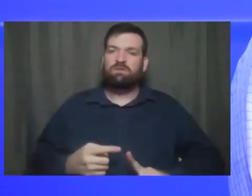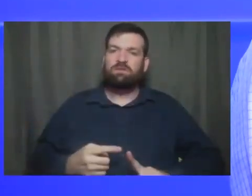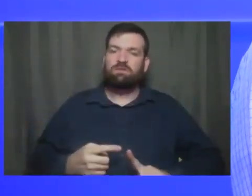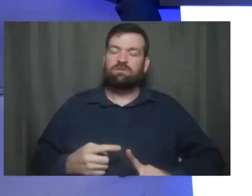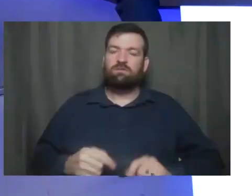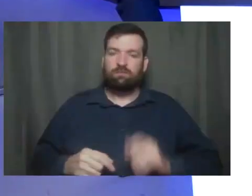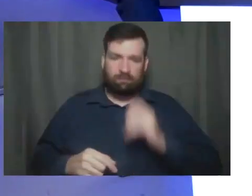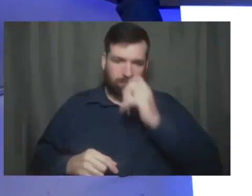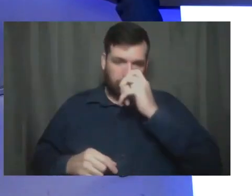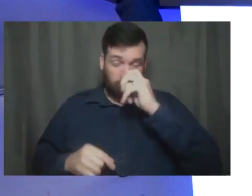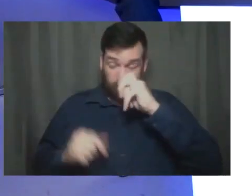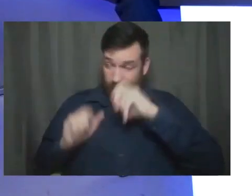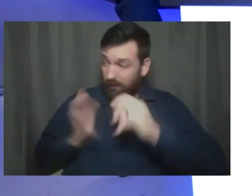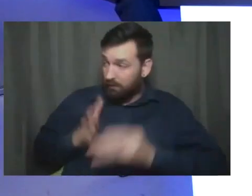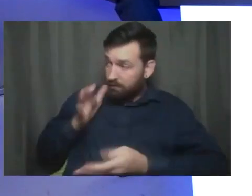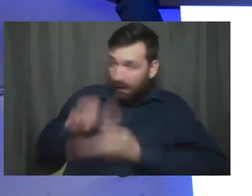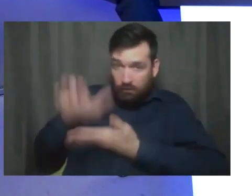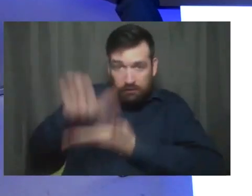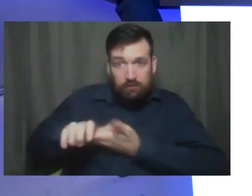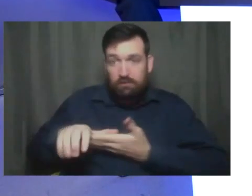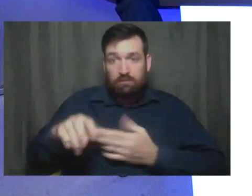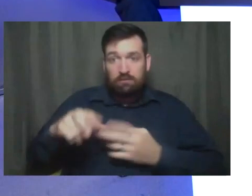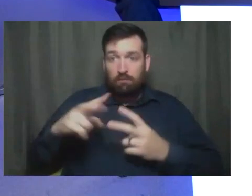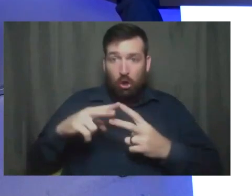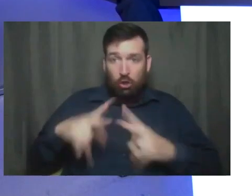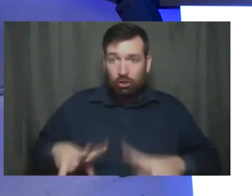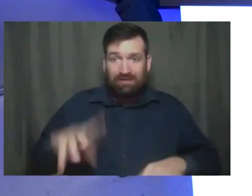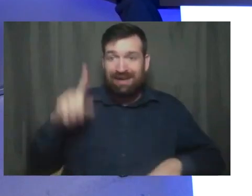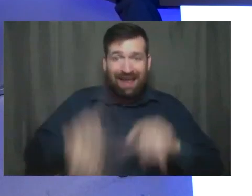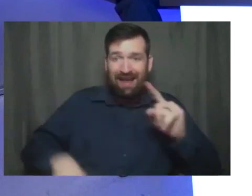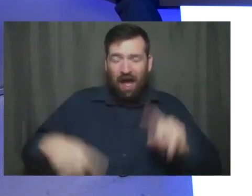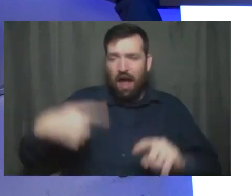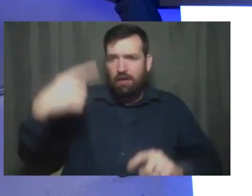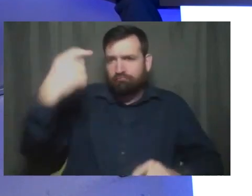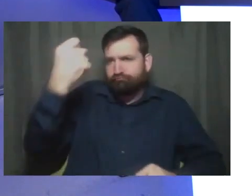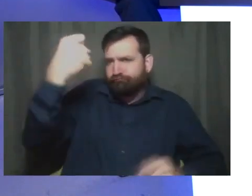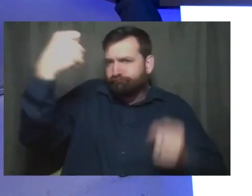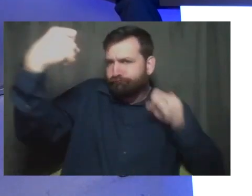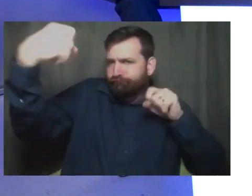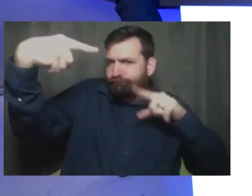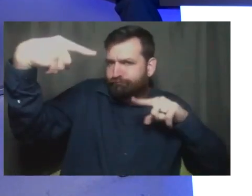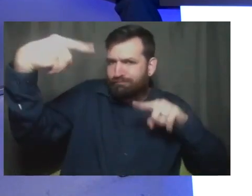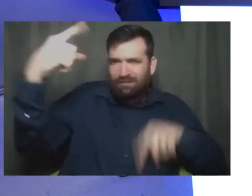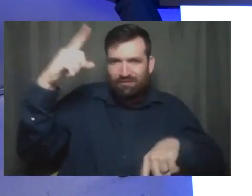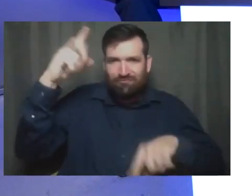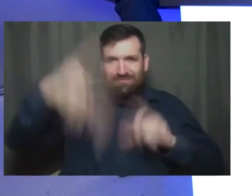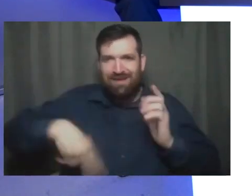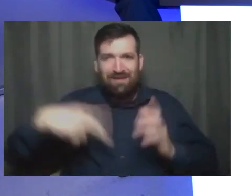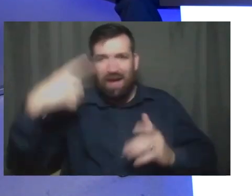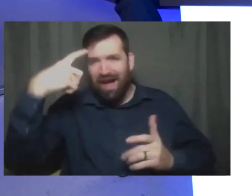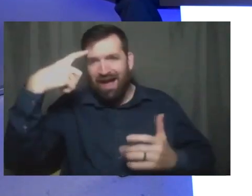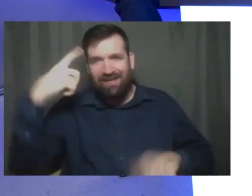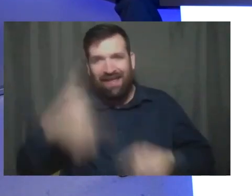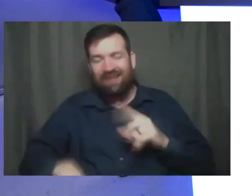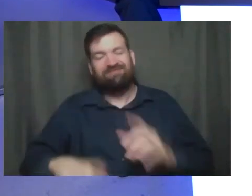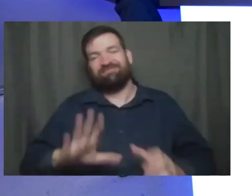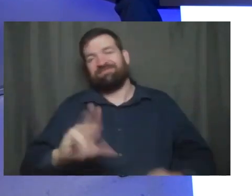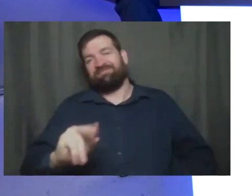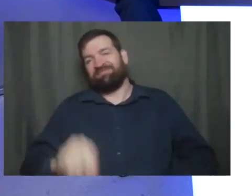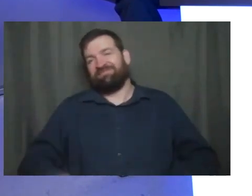our spouse and our partner cannot read our mind, is what you're telling me? Yeah, They're not magical like that? Well, and it's no joke though, Jamie, when like my